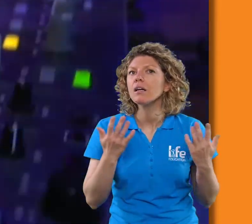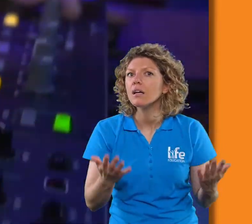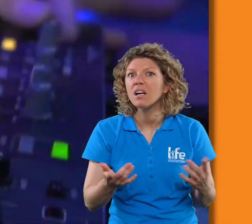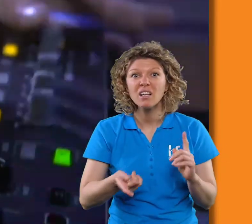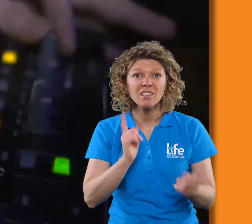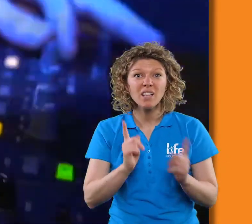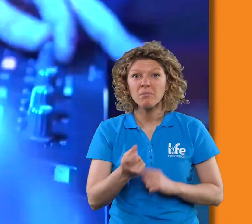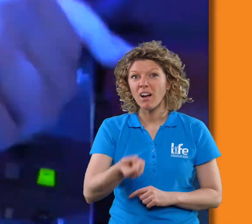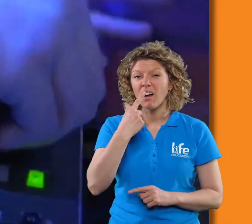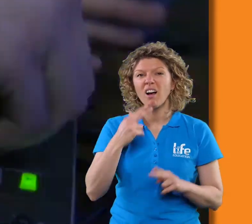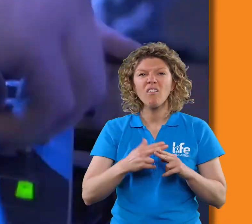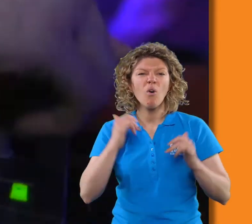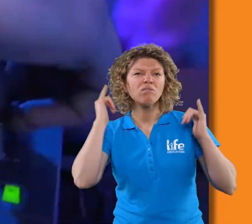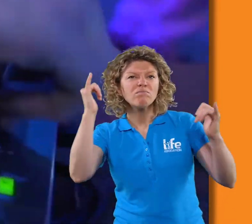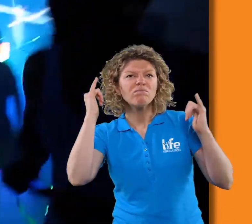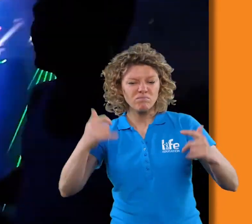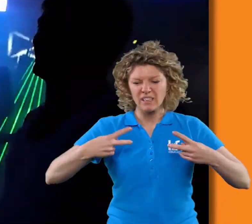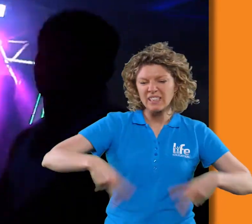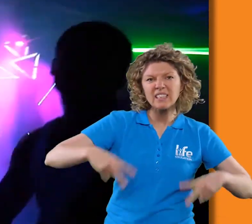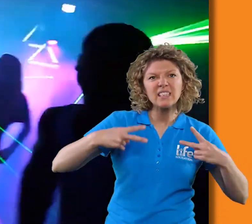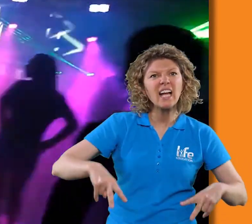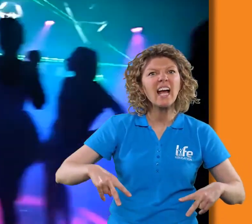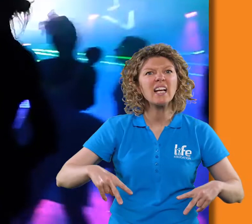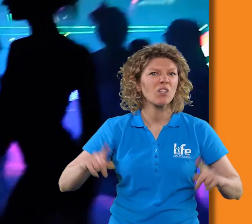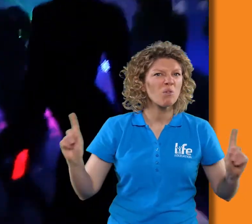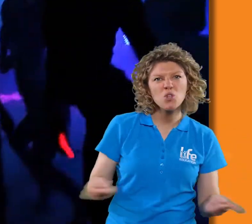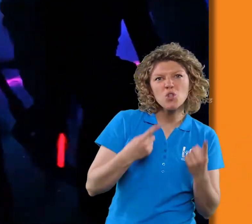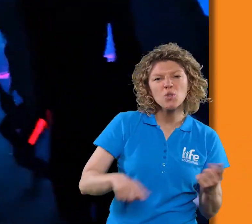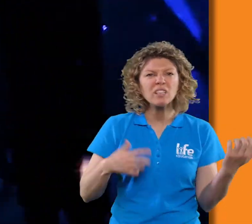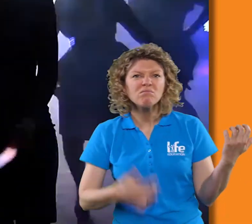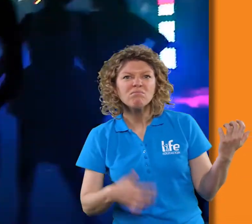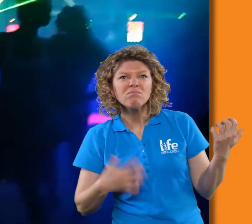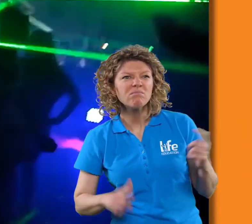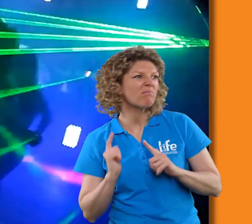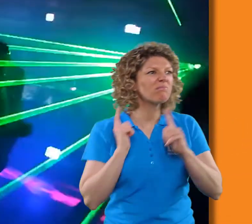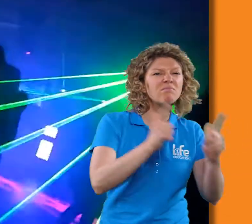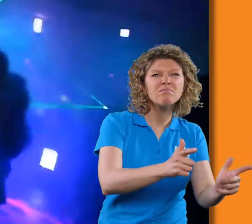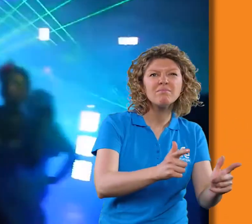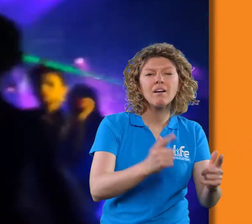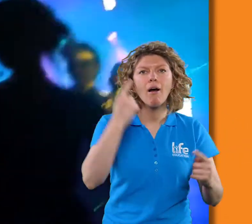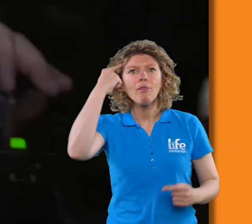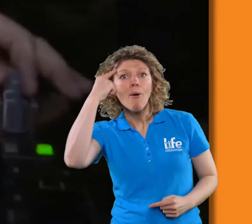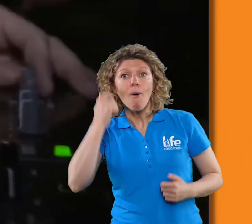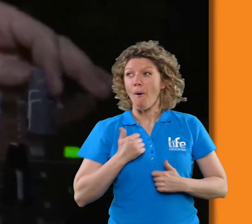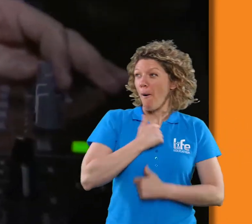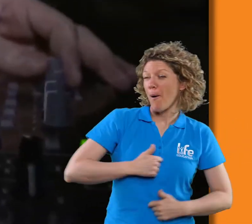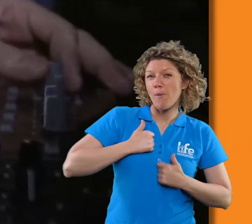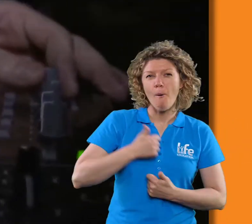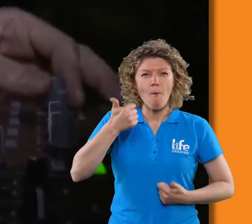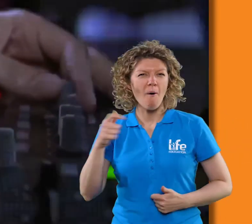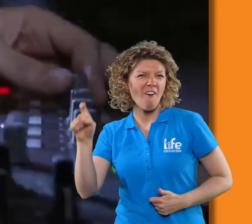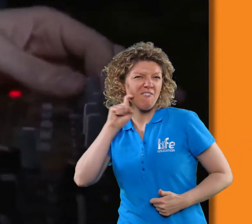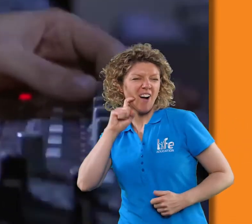dance clubs, or music festivals. People think that by taking these drugs, they will have extra energy to party